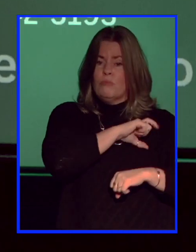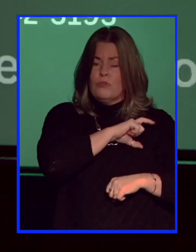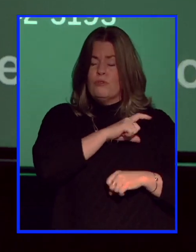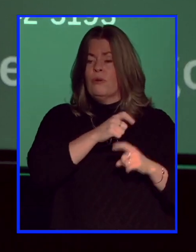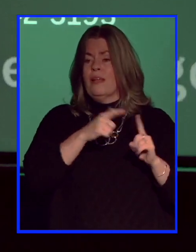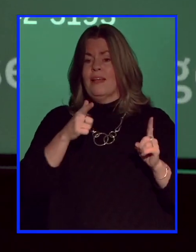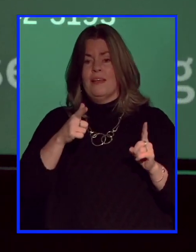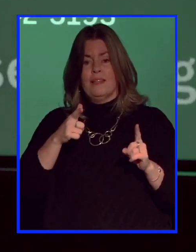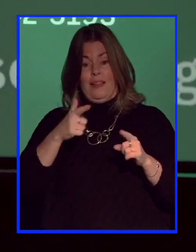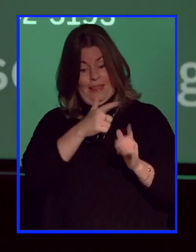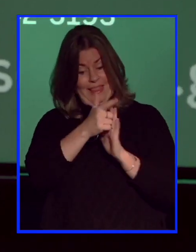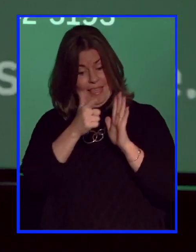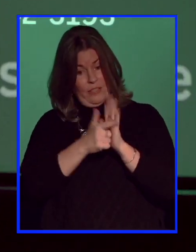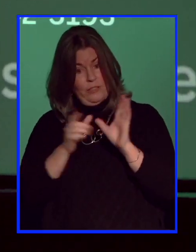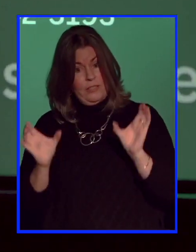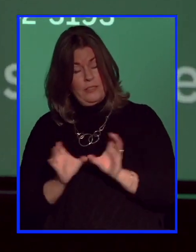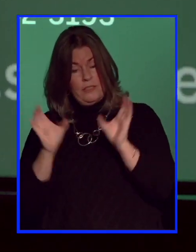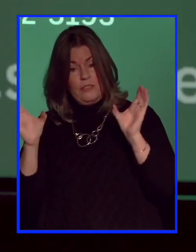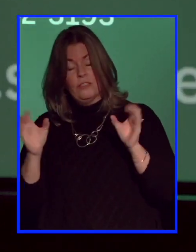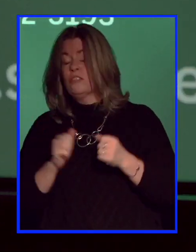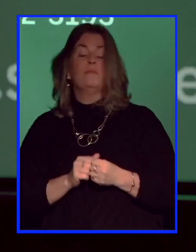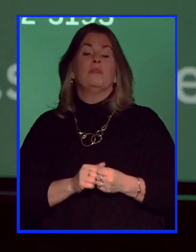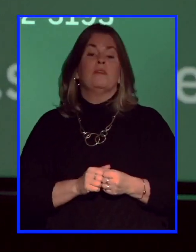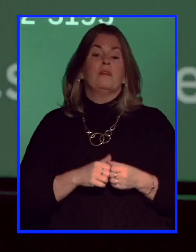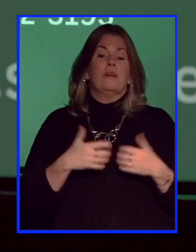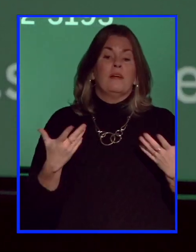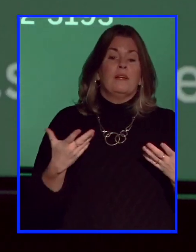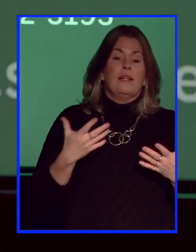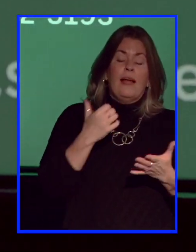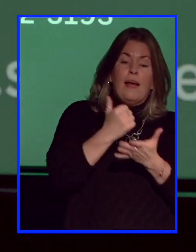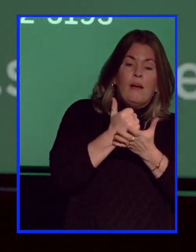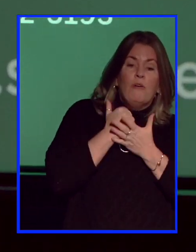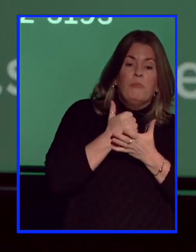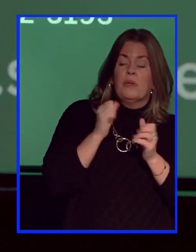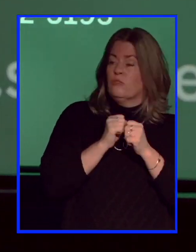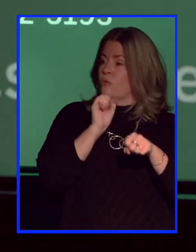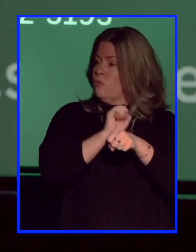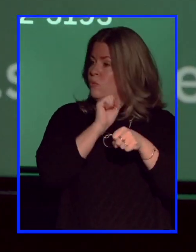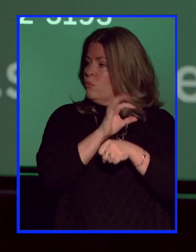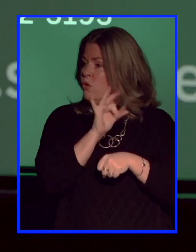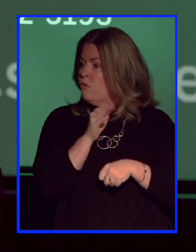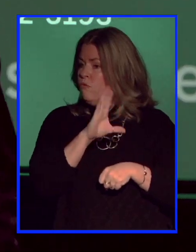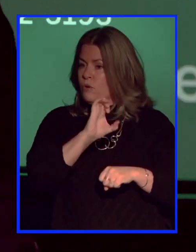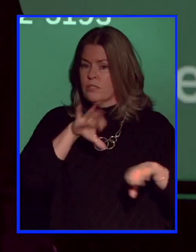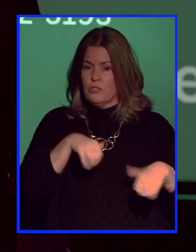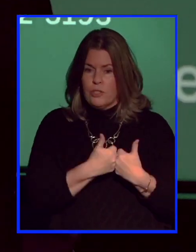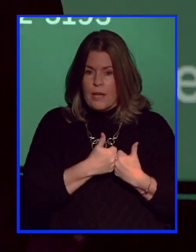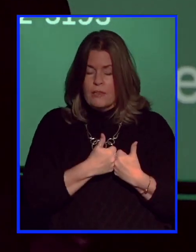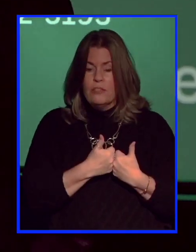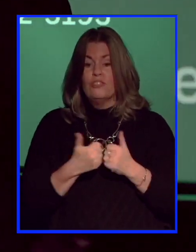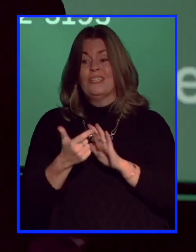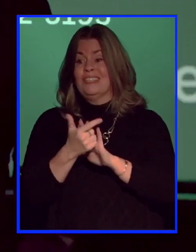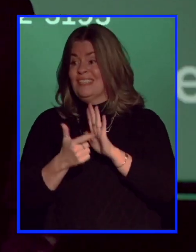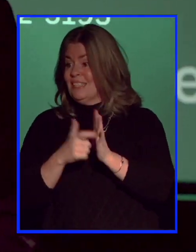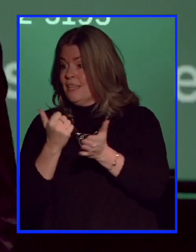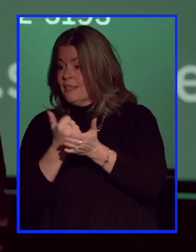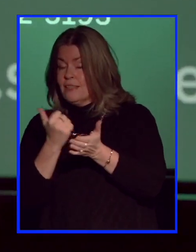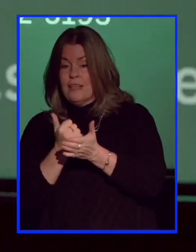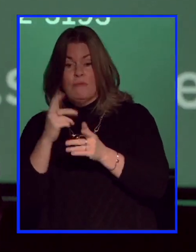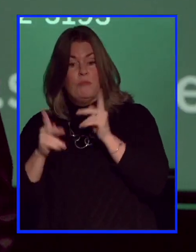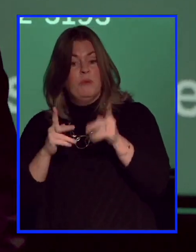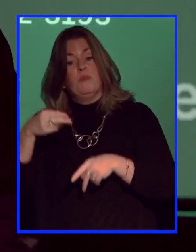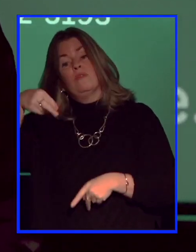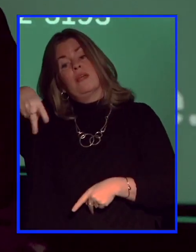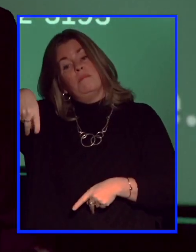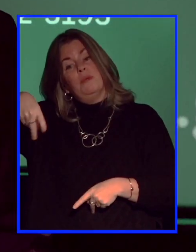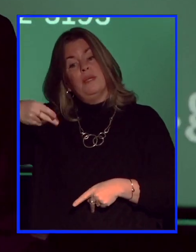here, legal immigration to help us with our workforce challenges, legal immigration for people who are getting PhDs